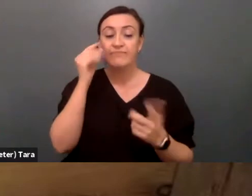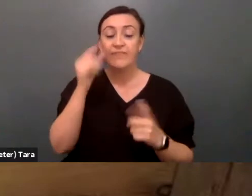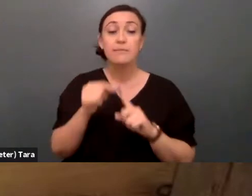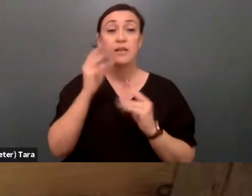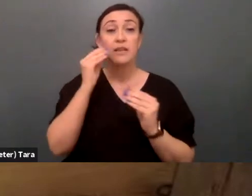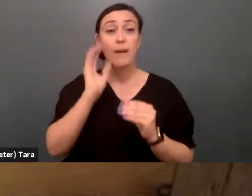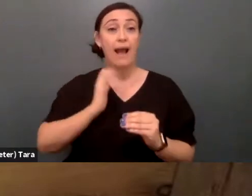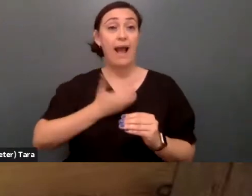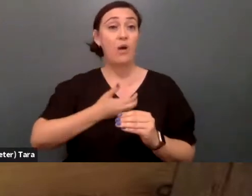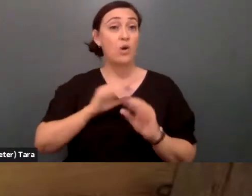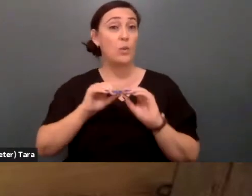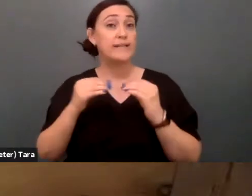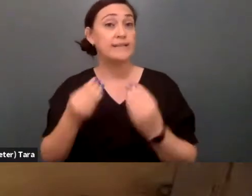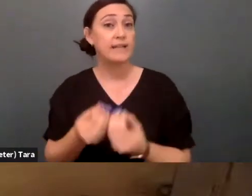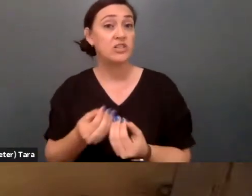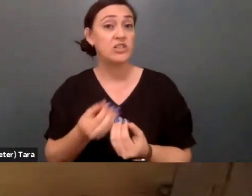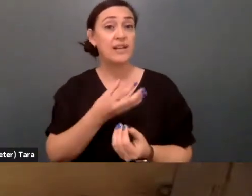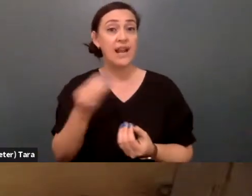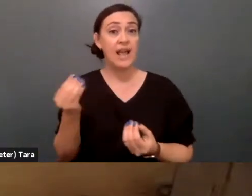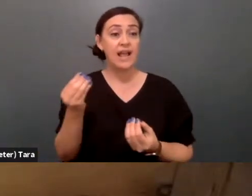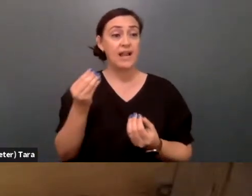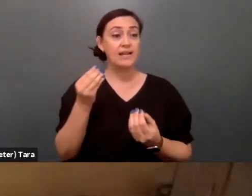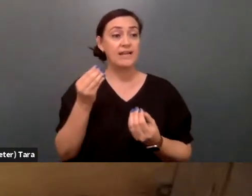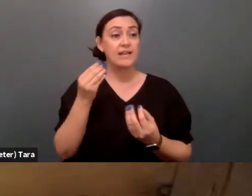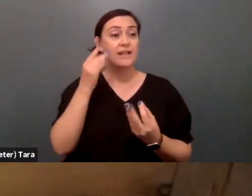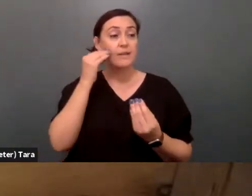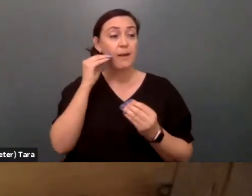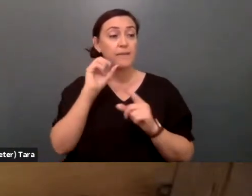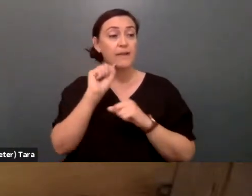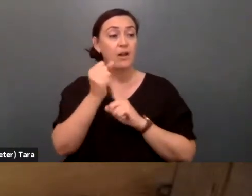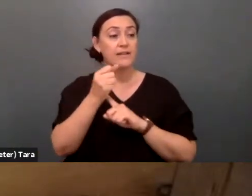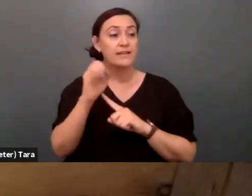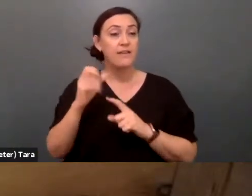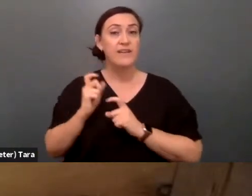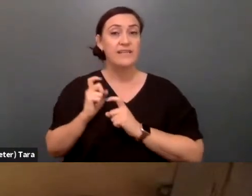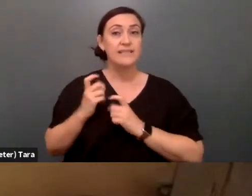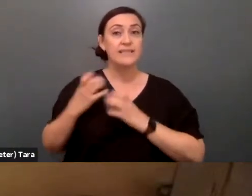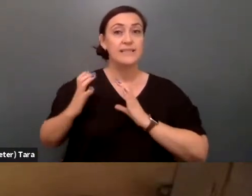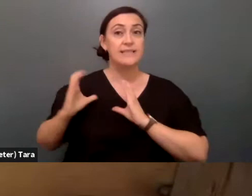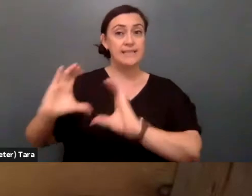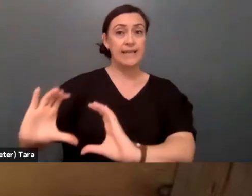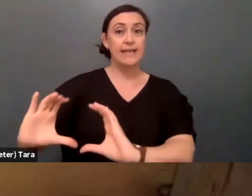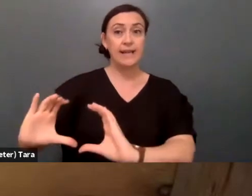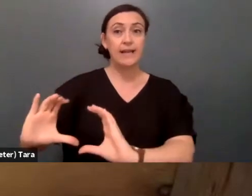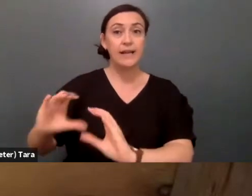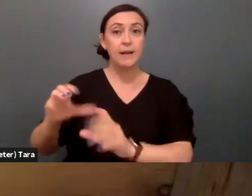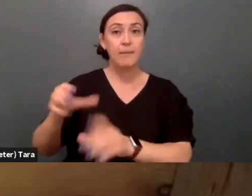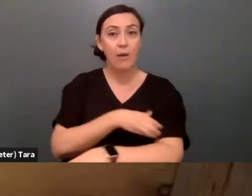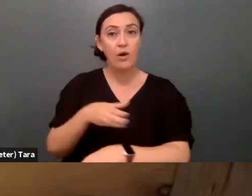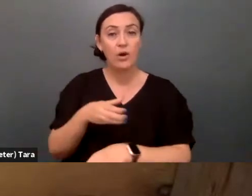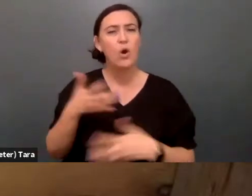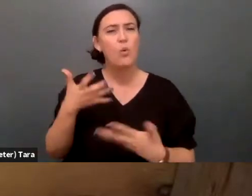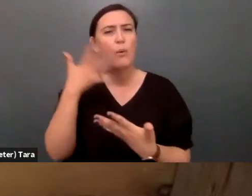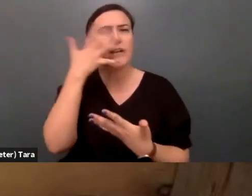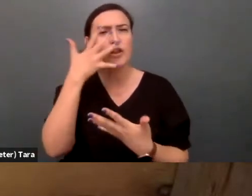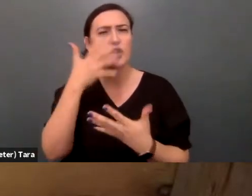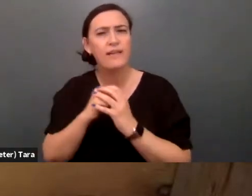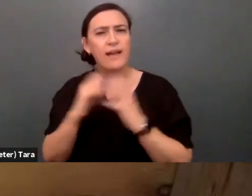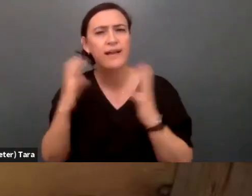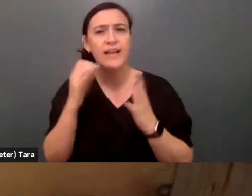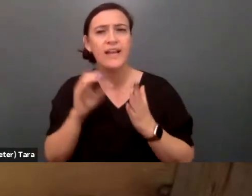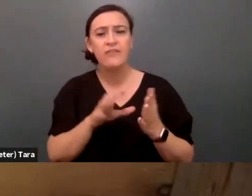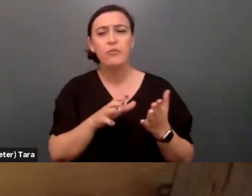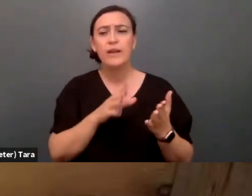own organization and thinking about the context of ceding power. Like, what would it look like to lean into a